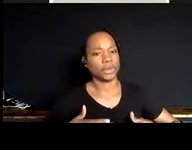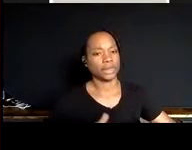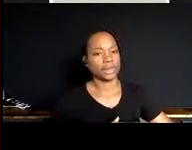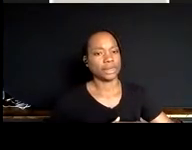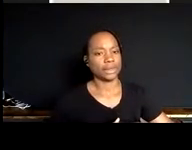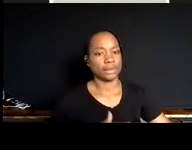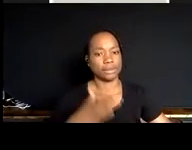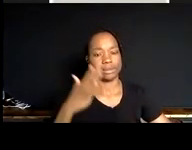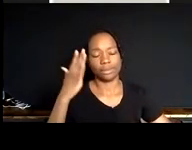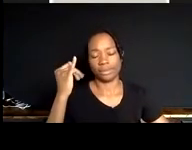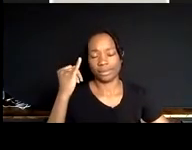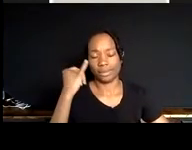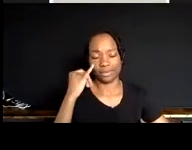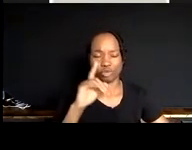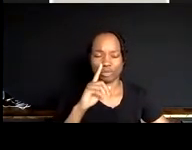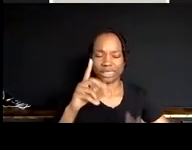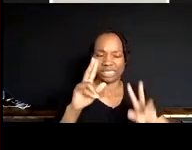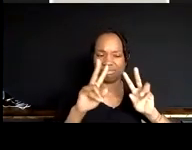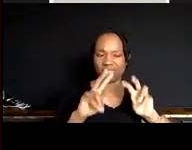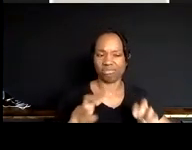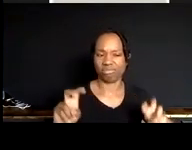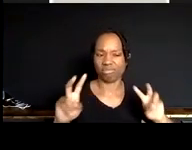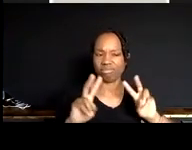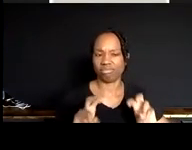Because if you think about it,